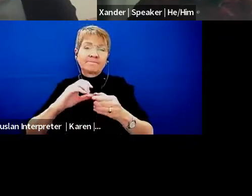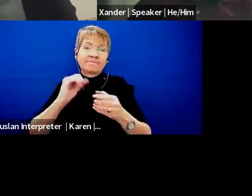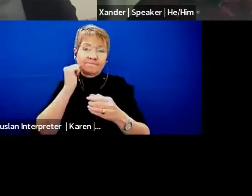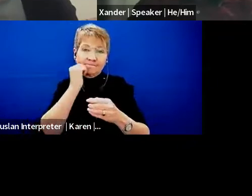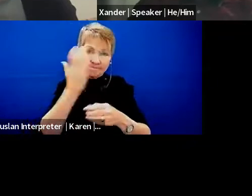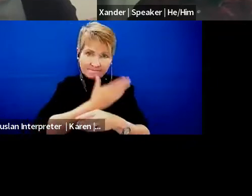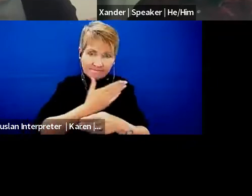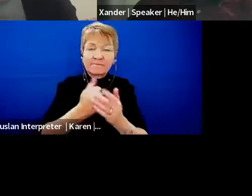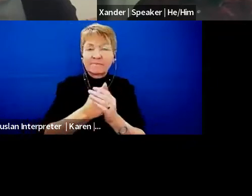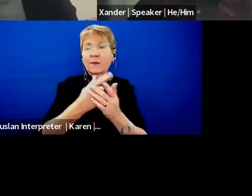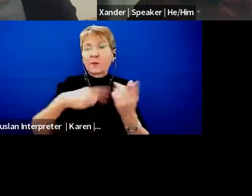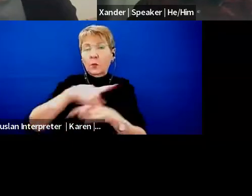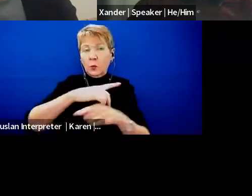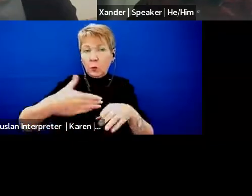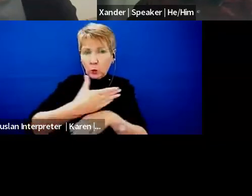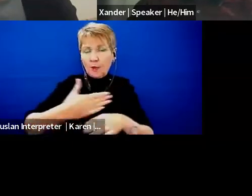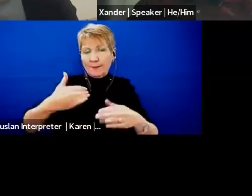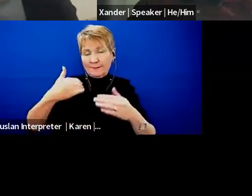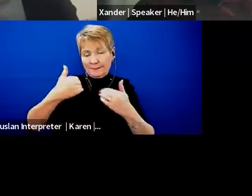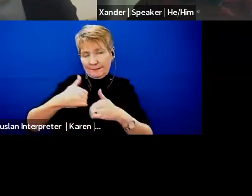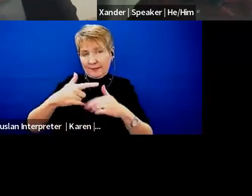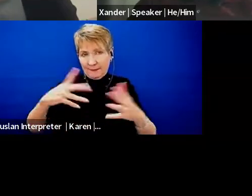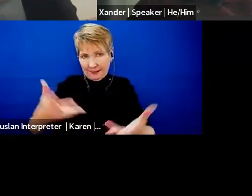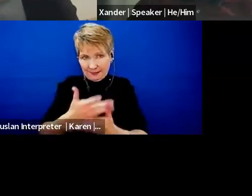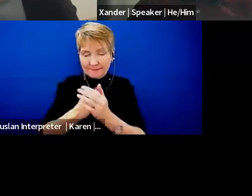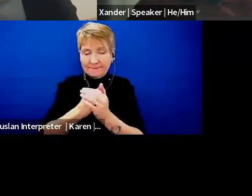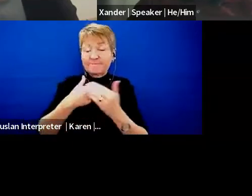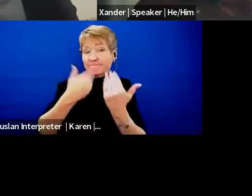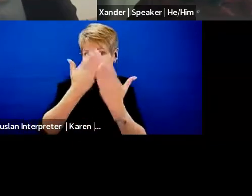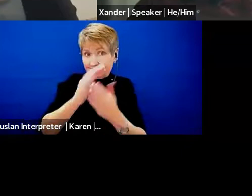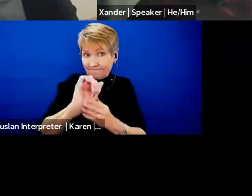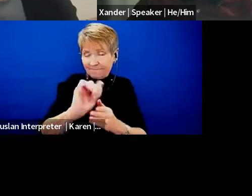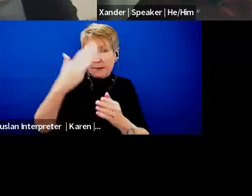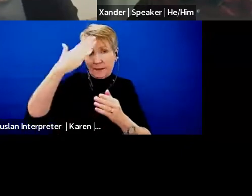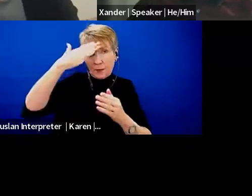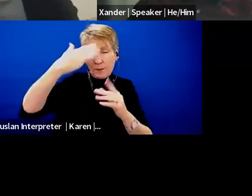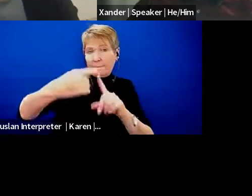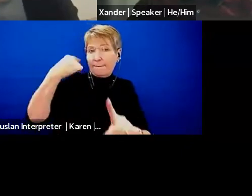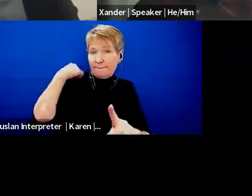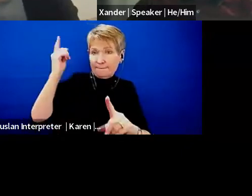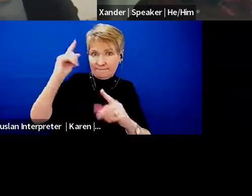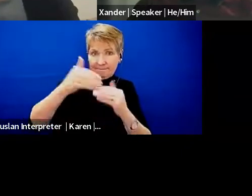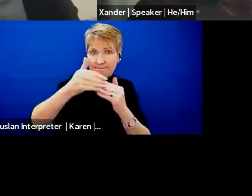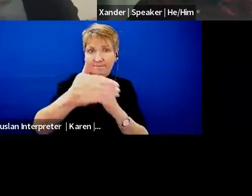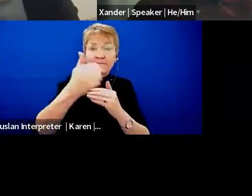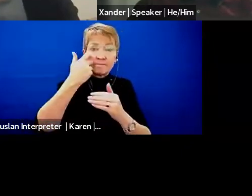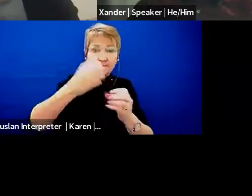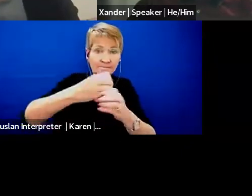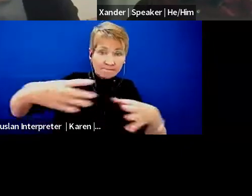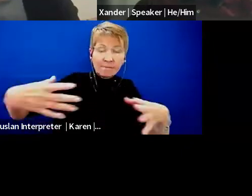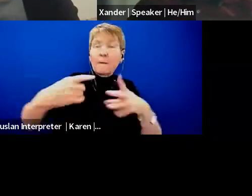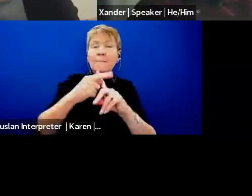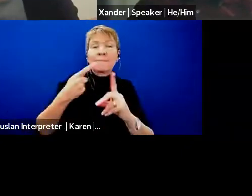play. We pay our deepest respects to elders past, present, and emerging, and acknowledge that sovereignty was never